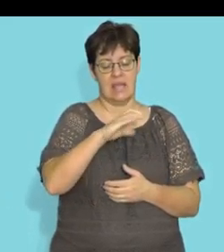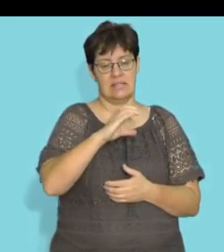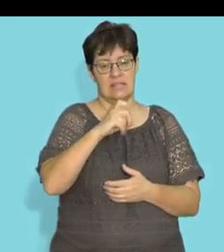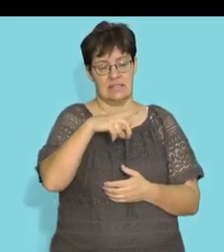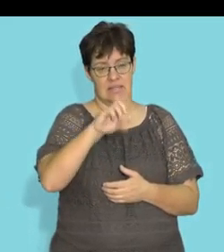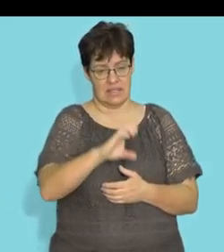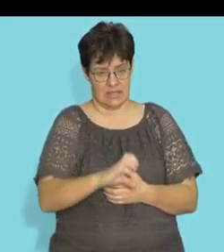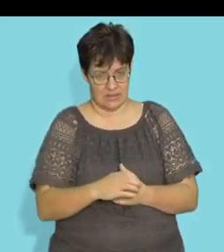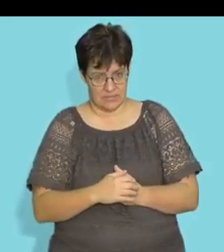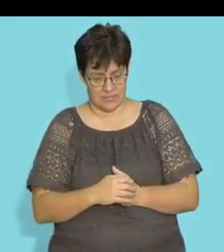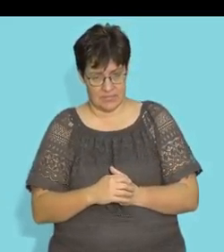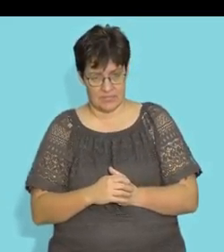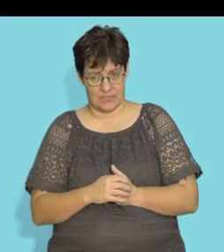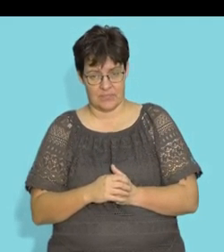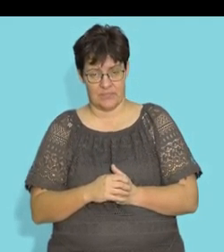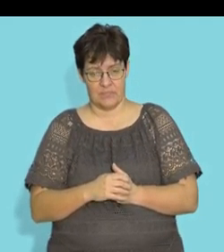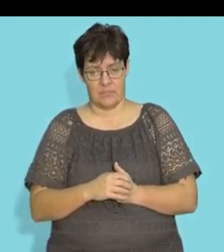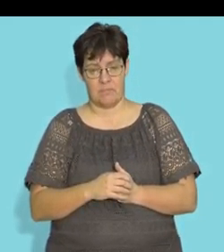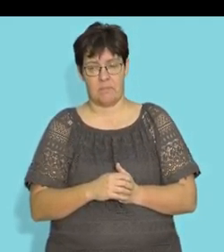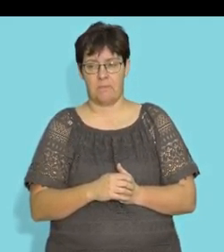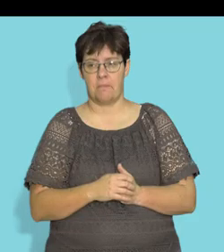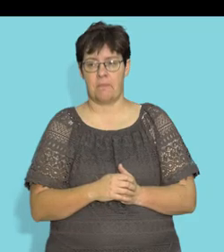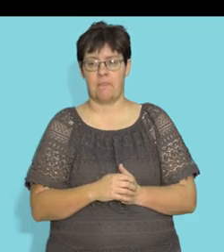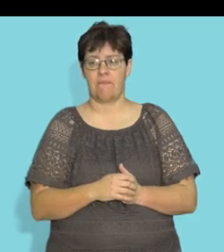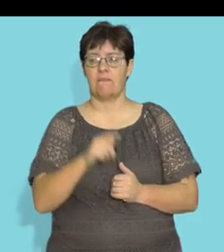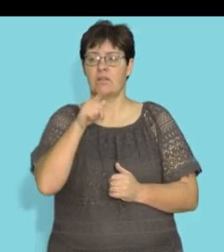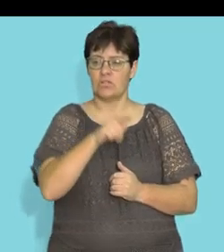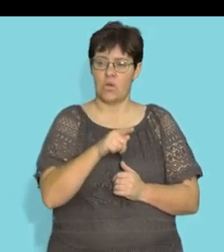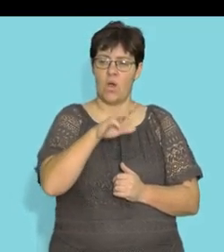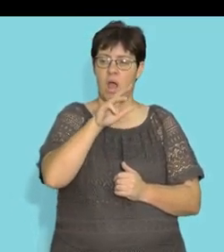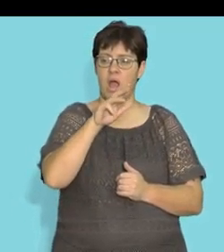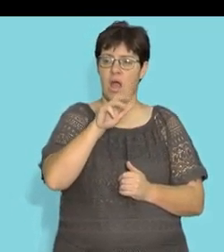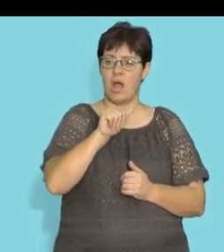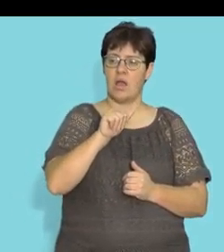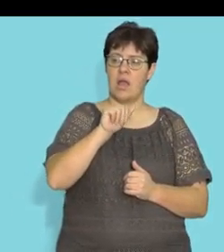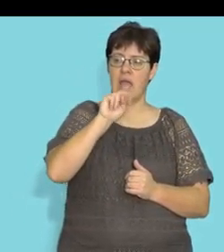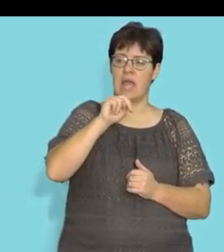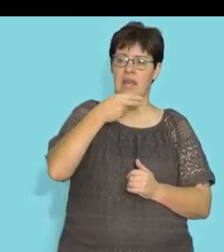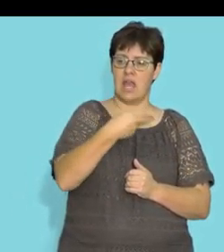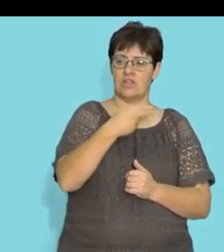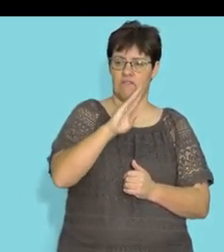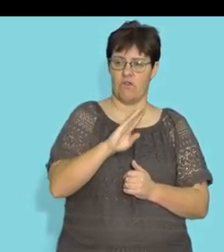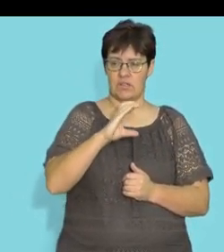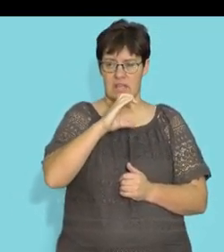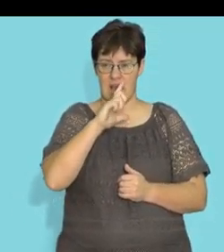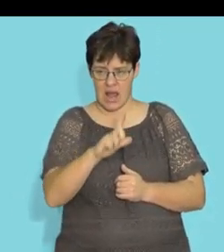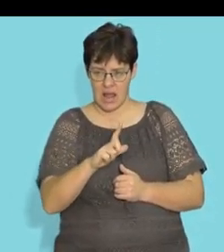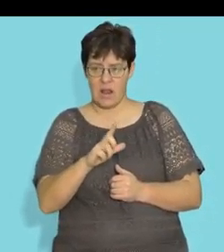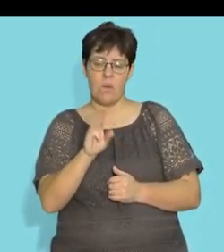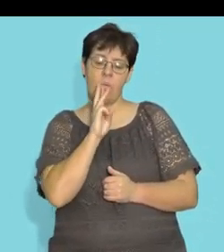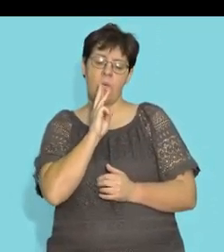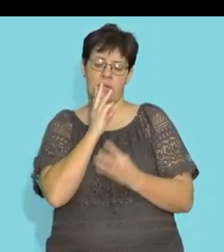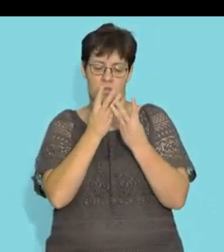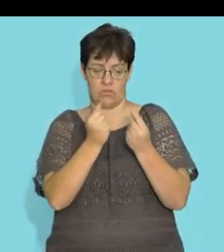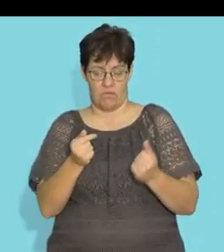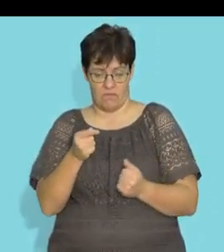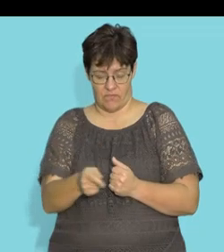solution then, because of the strong acid and the weak base, the solution will then be